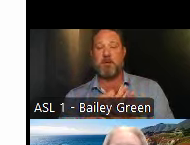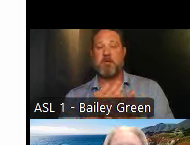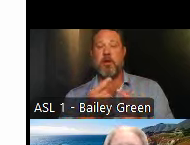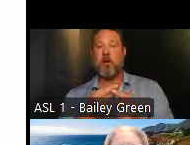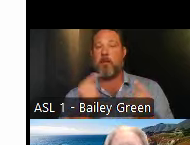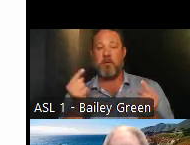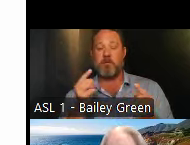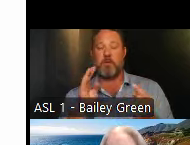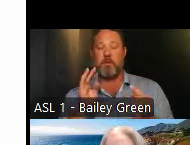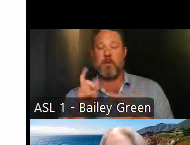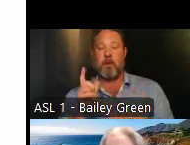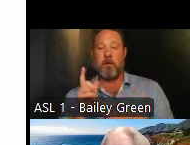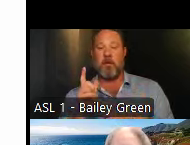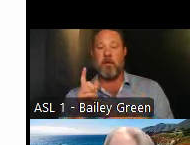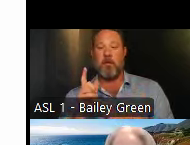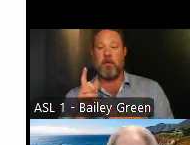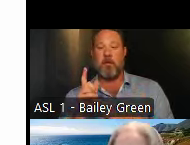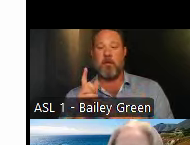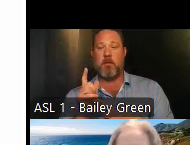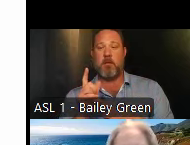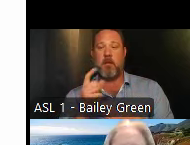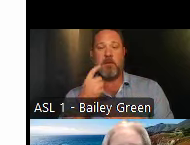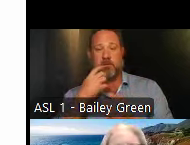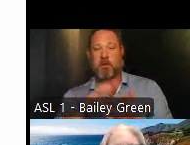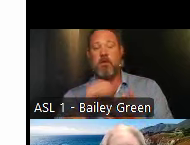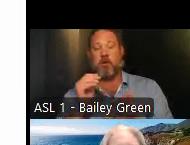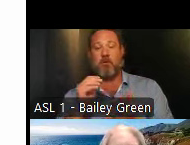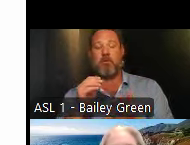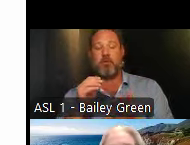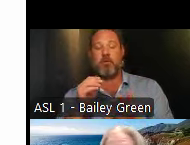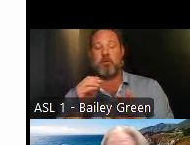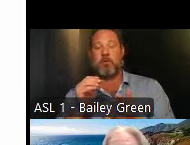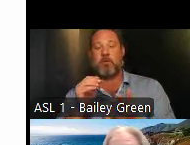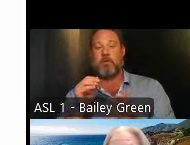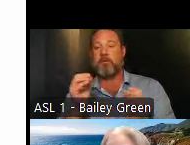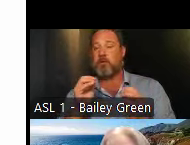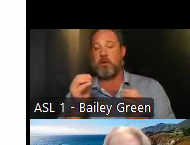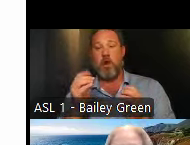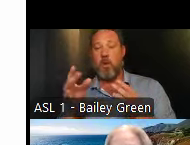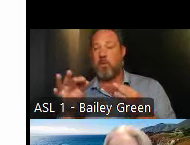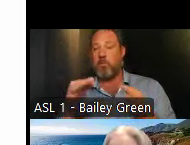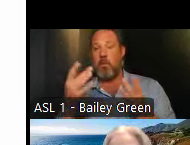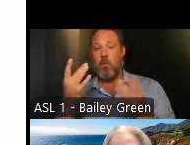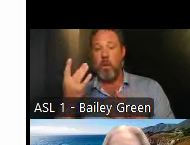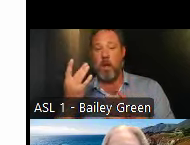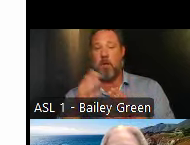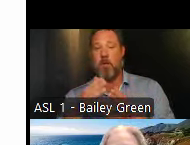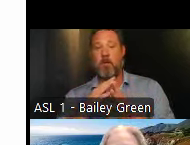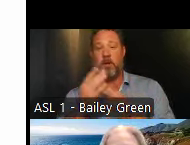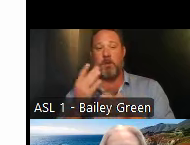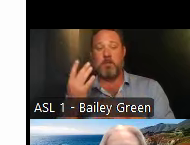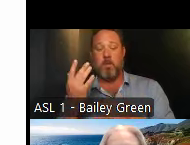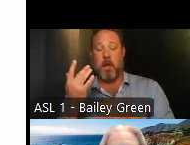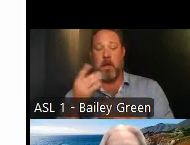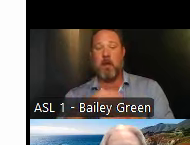bill. And we have I just learned this too a couple days ago. We have no details on the why. We've made a request to find out that information